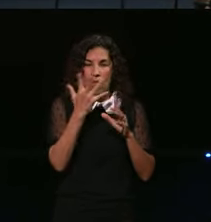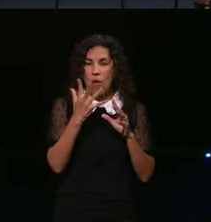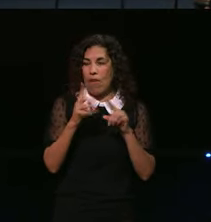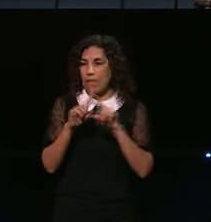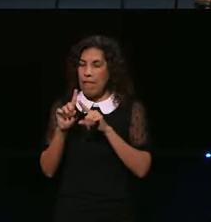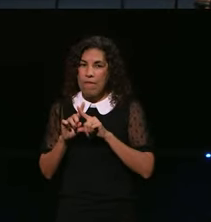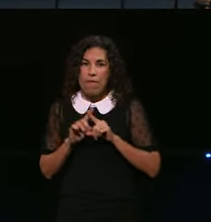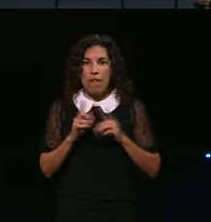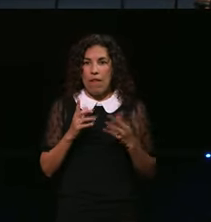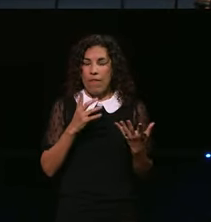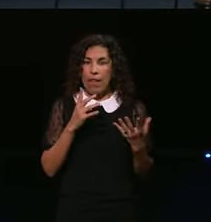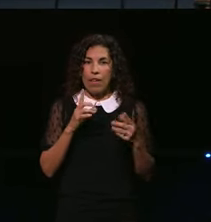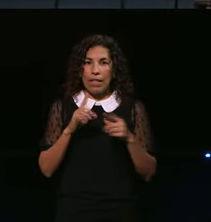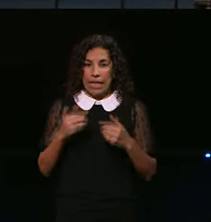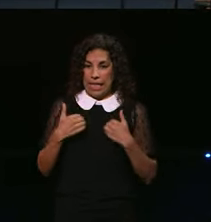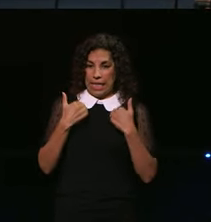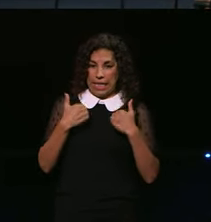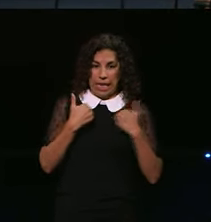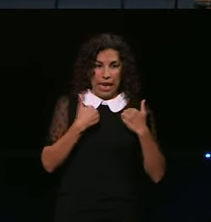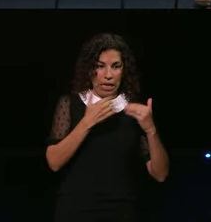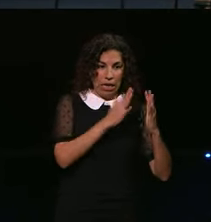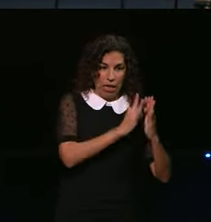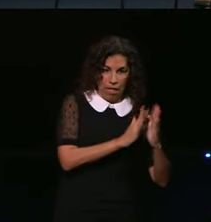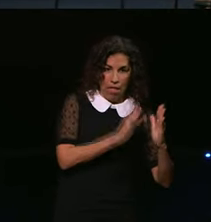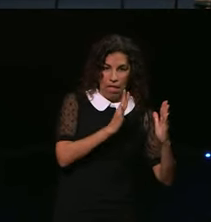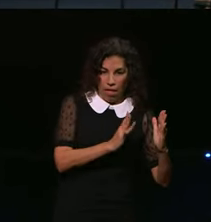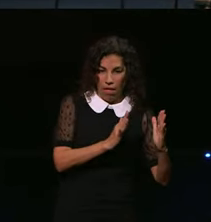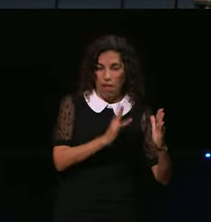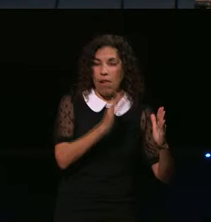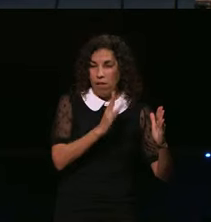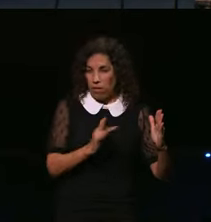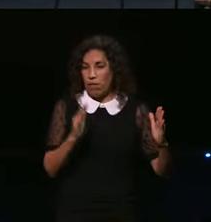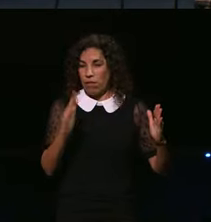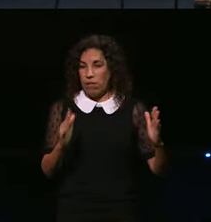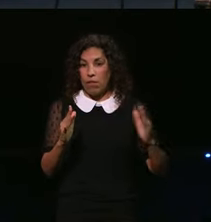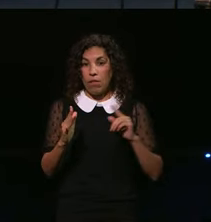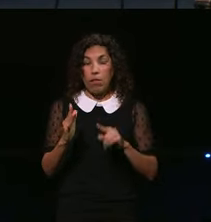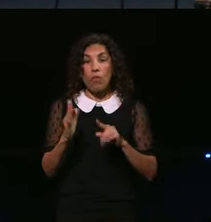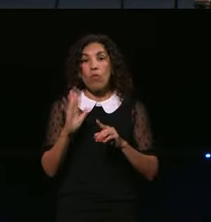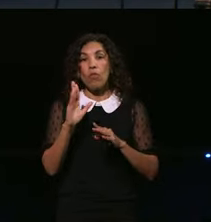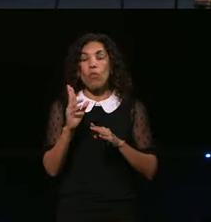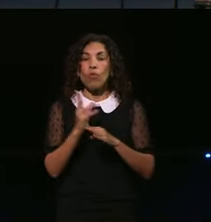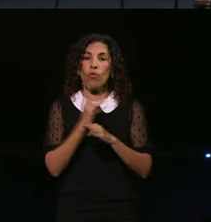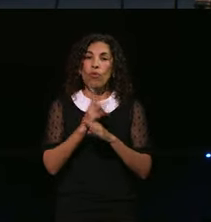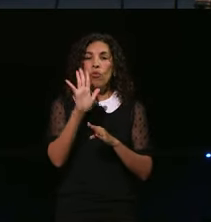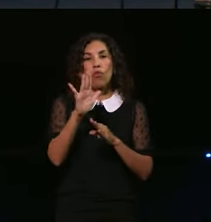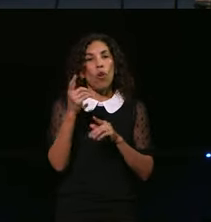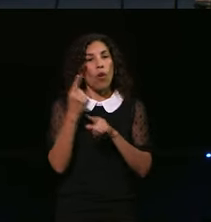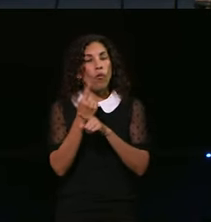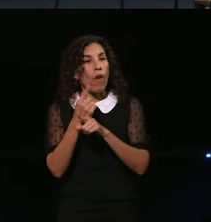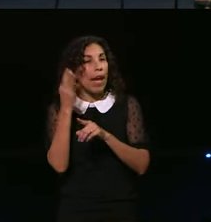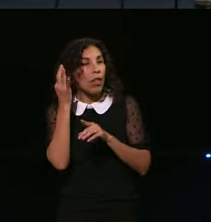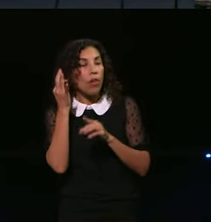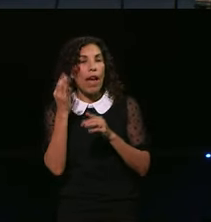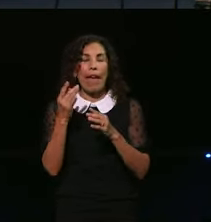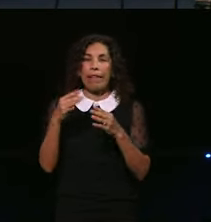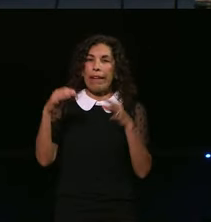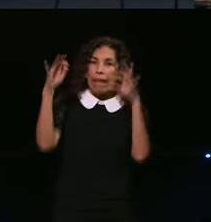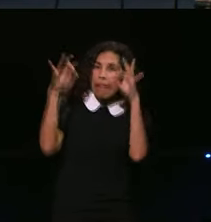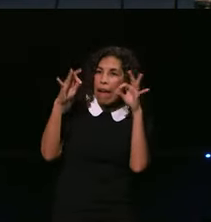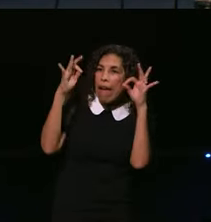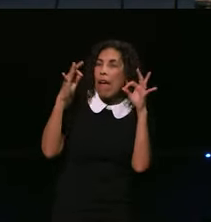go through. You know, she had the youngest stage, and then she used Carey's regular hair, she cut it and she colored